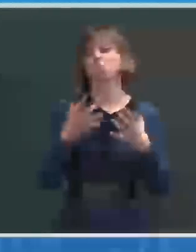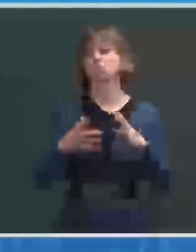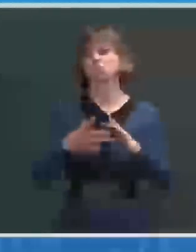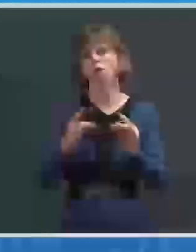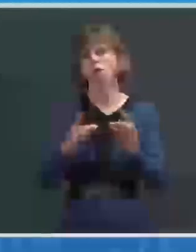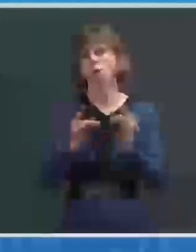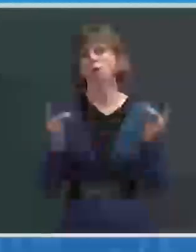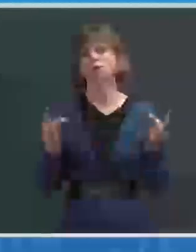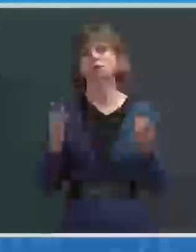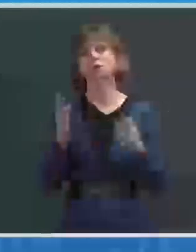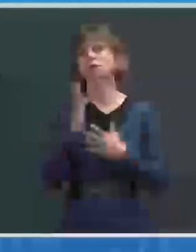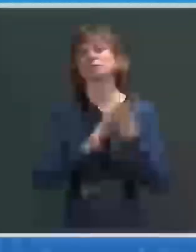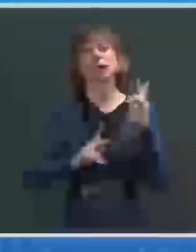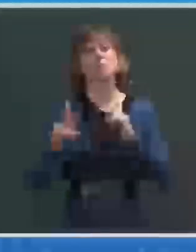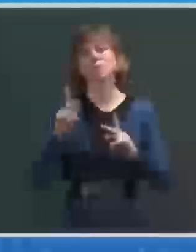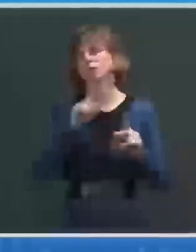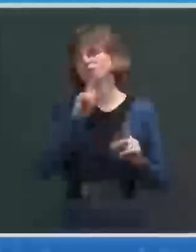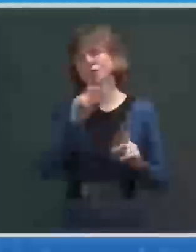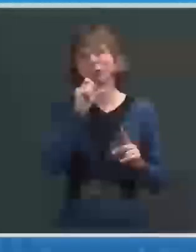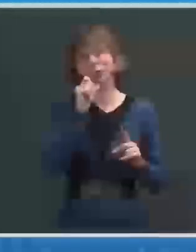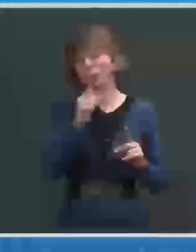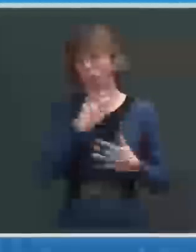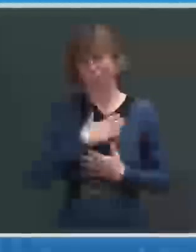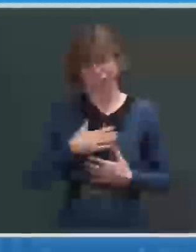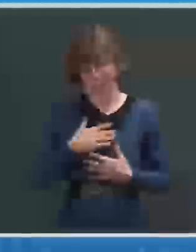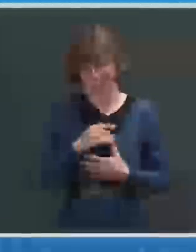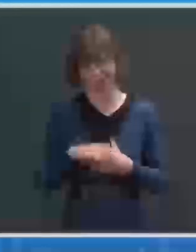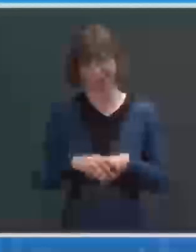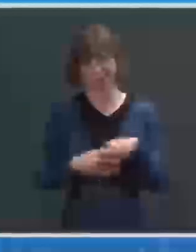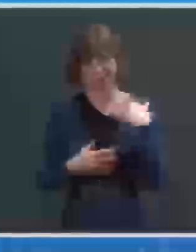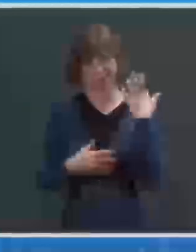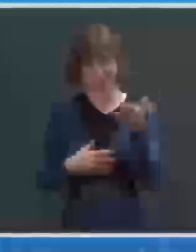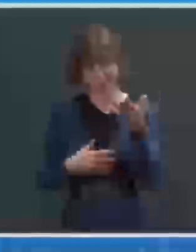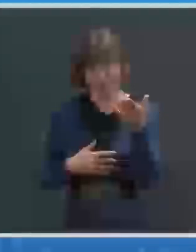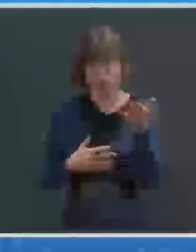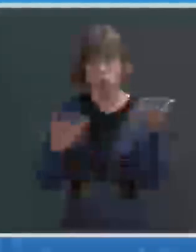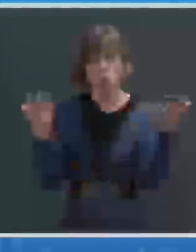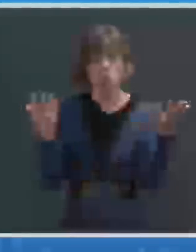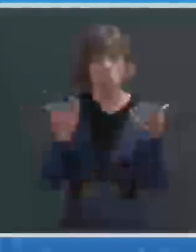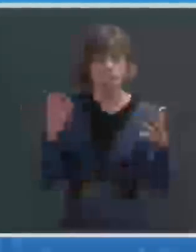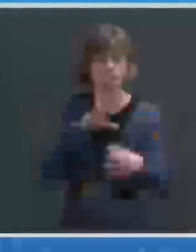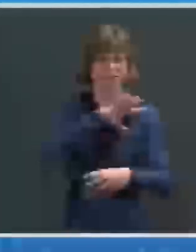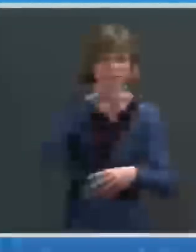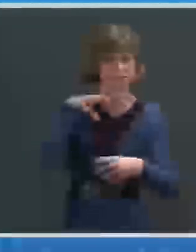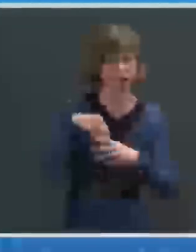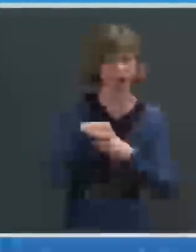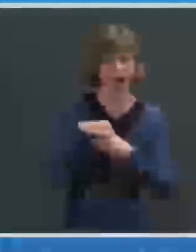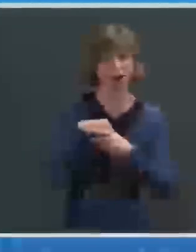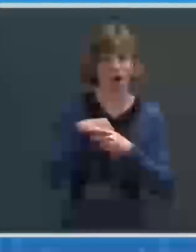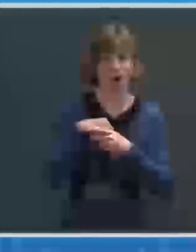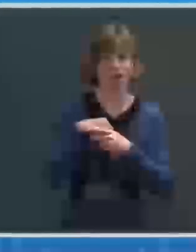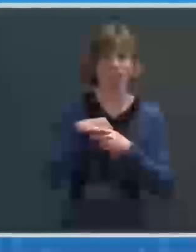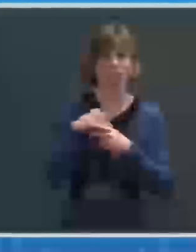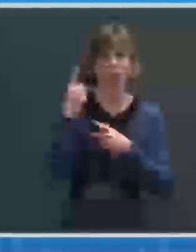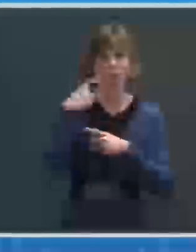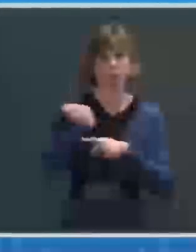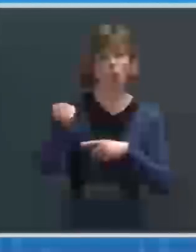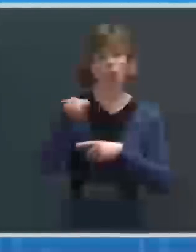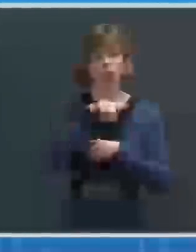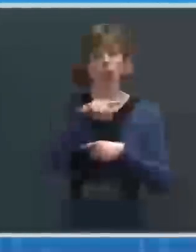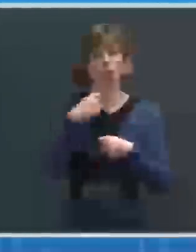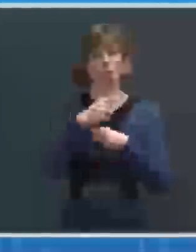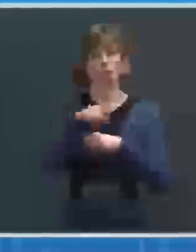people do not seem to appreciate, and it has to do with what goes into making these vaccines